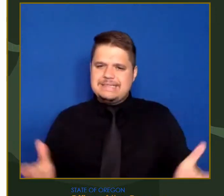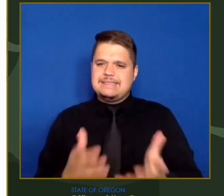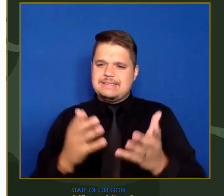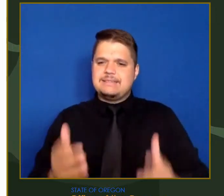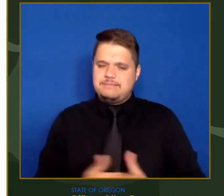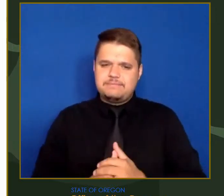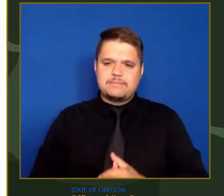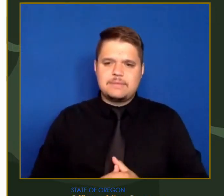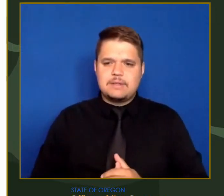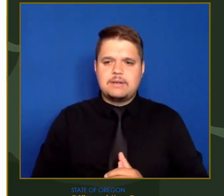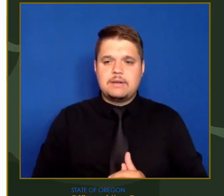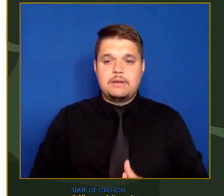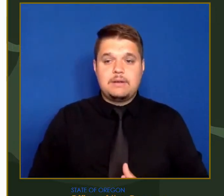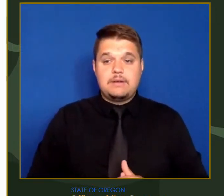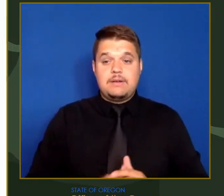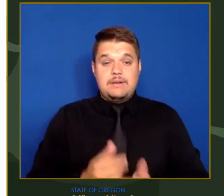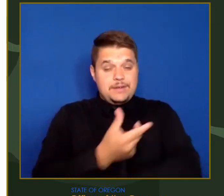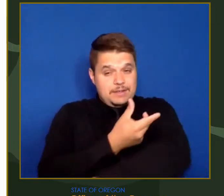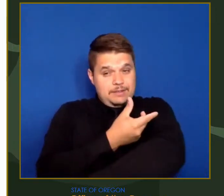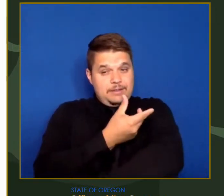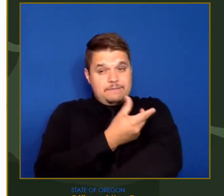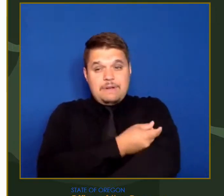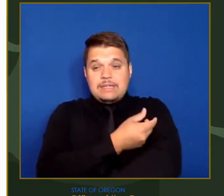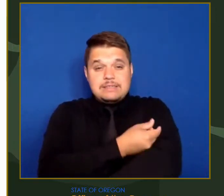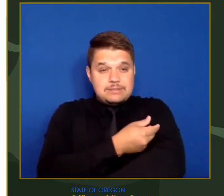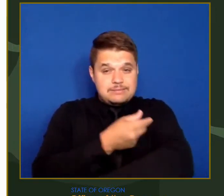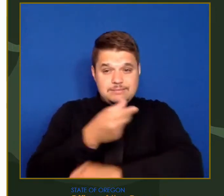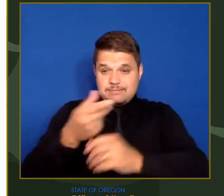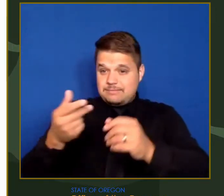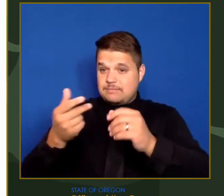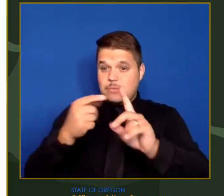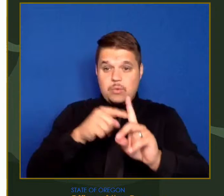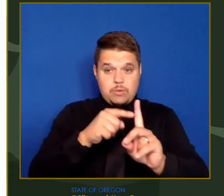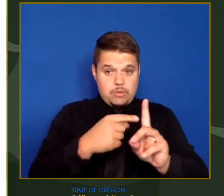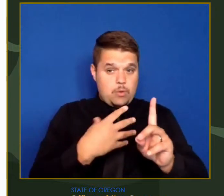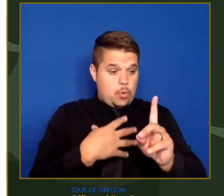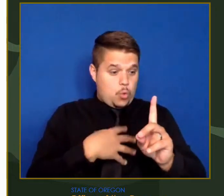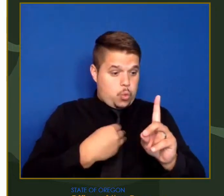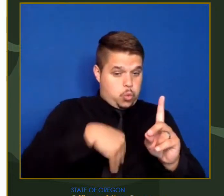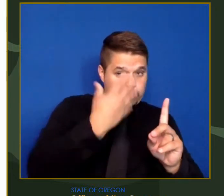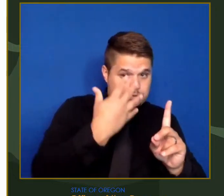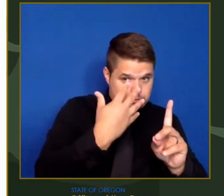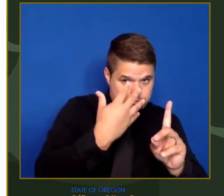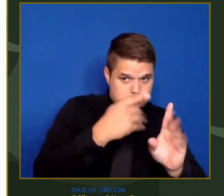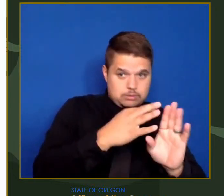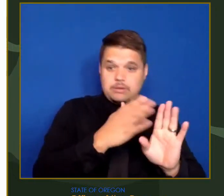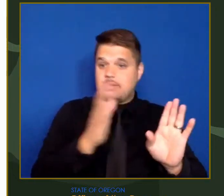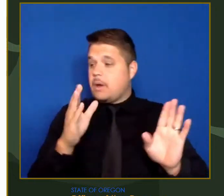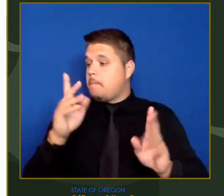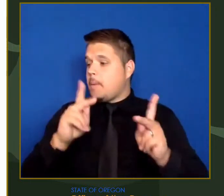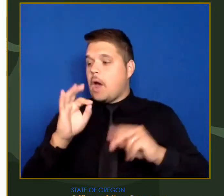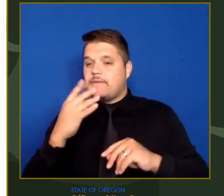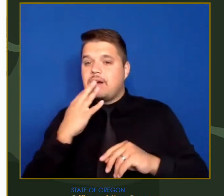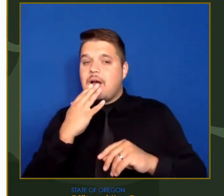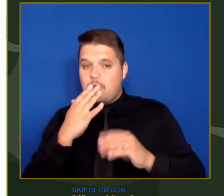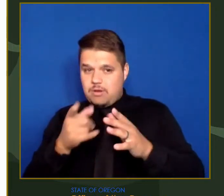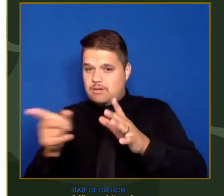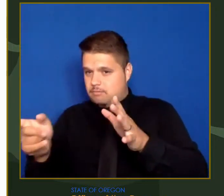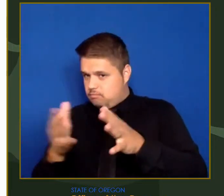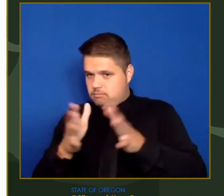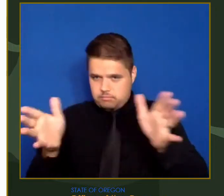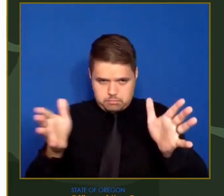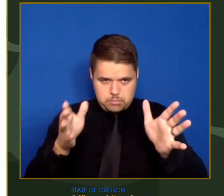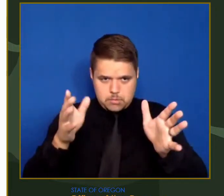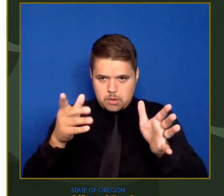the vaccination gap between whites and communities of color. Over the past week, vaccinations among Latinos and Latinas increased